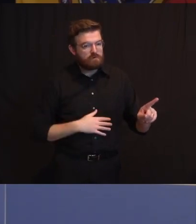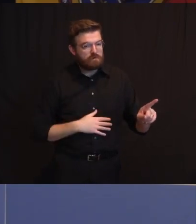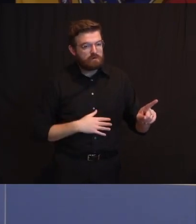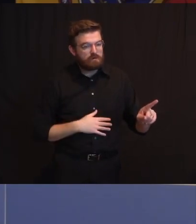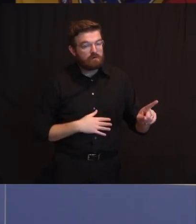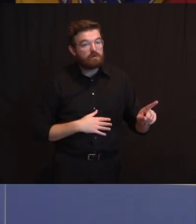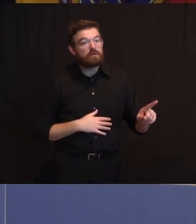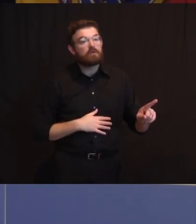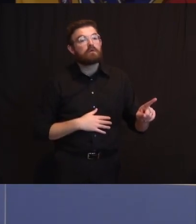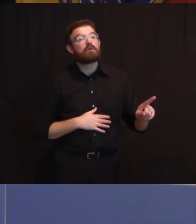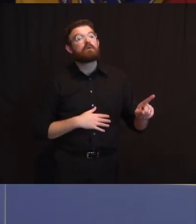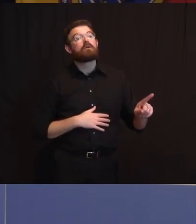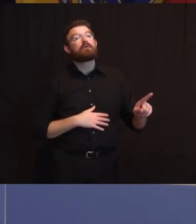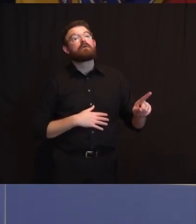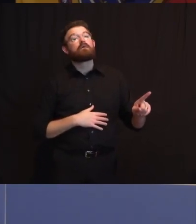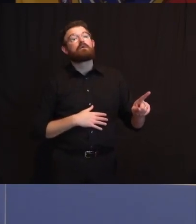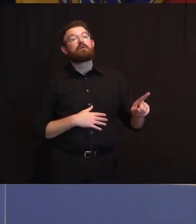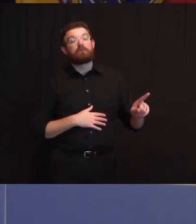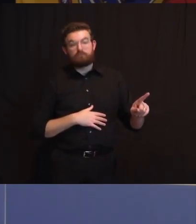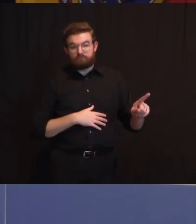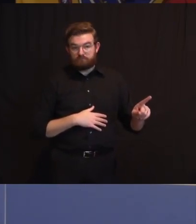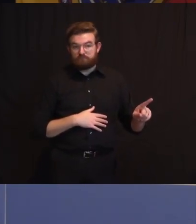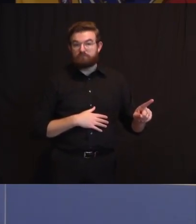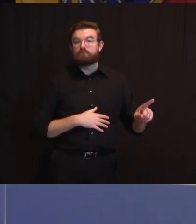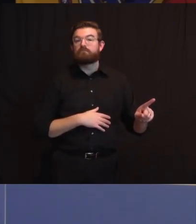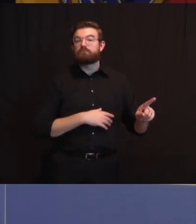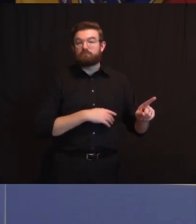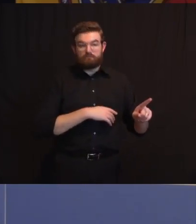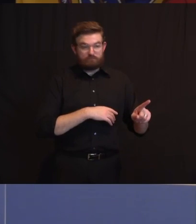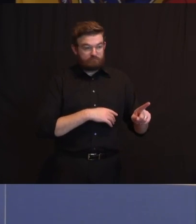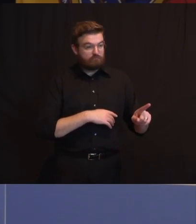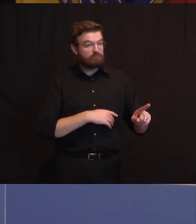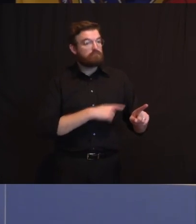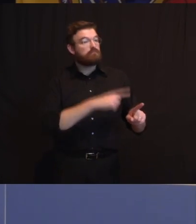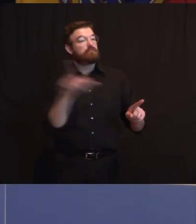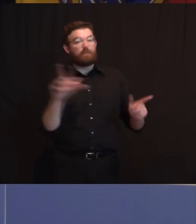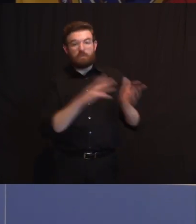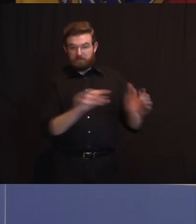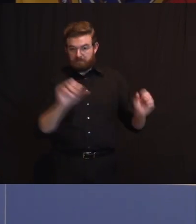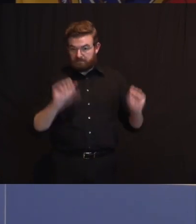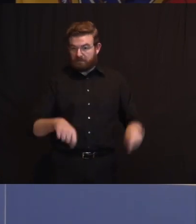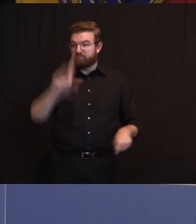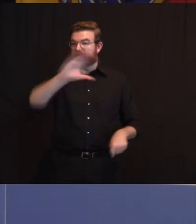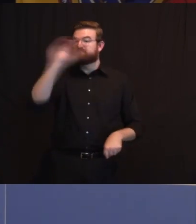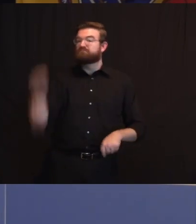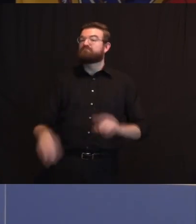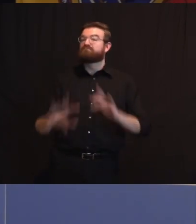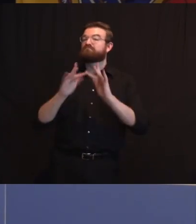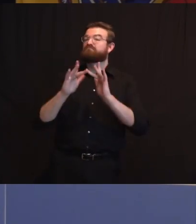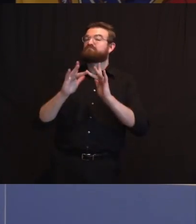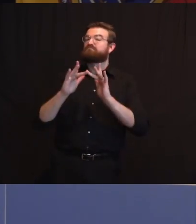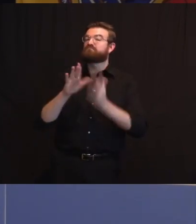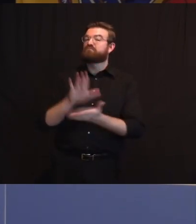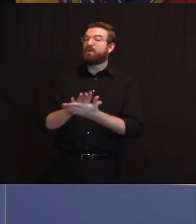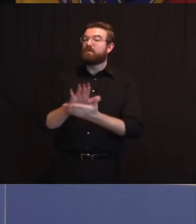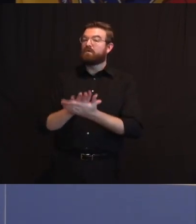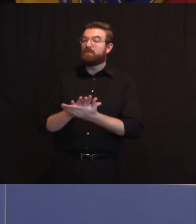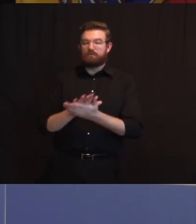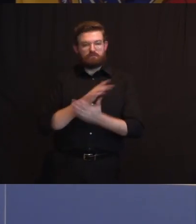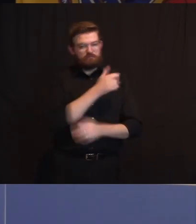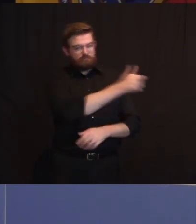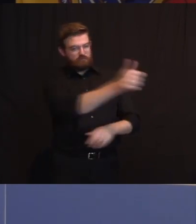remote learning if their parent or guardian so chooses. This includes students receiving special education or related